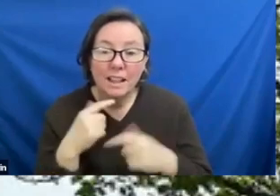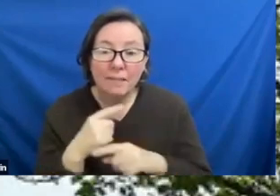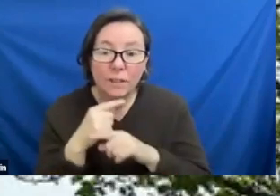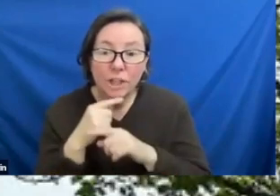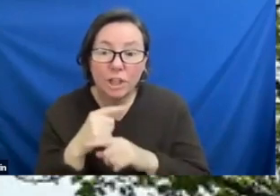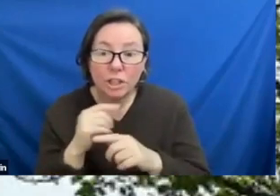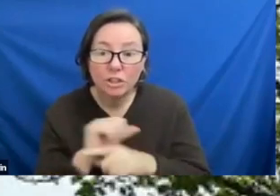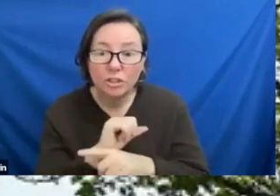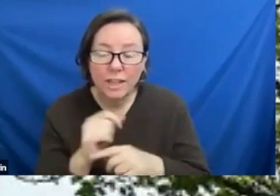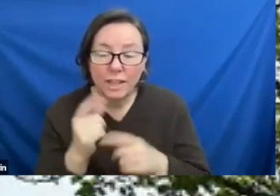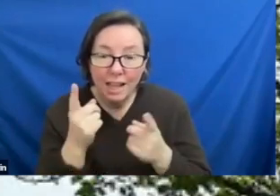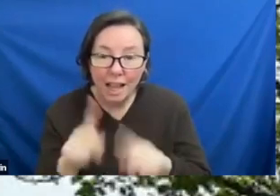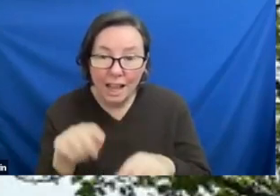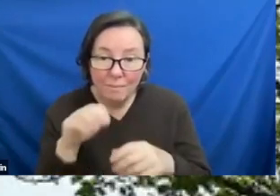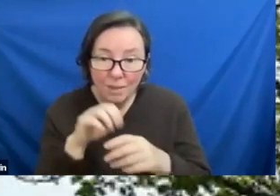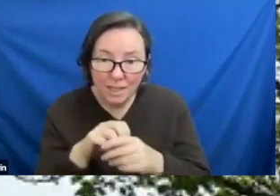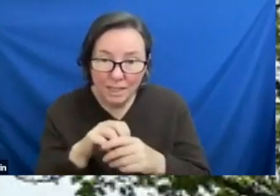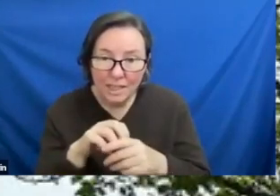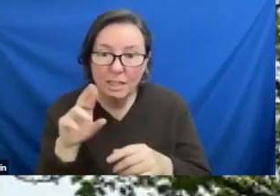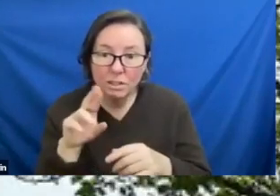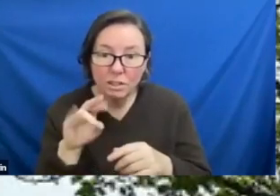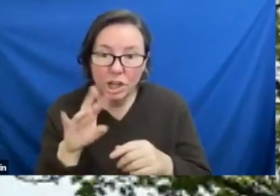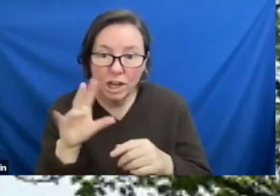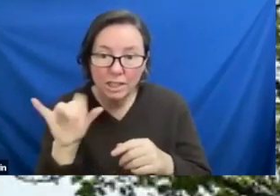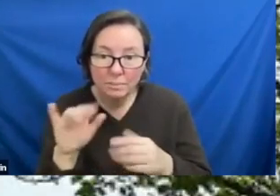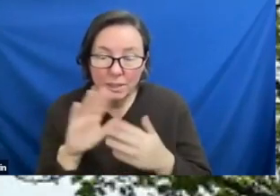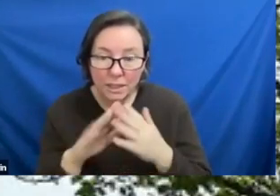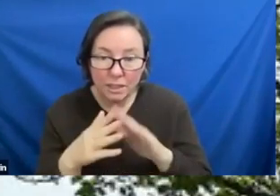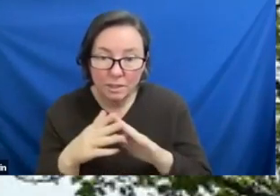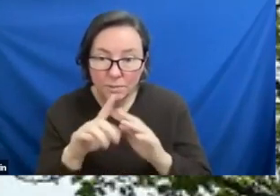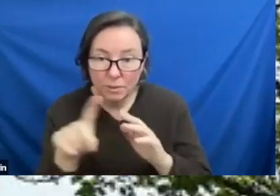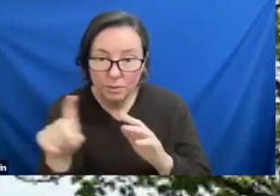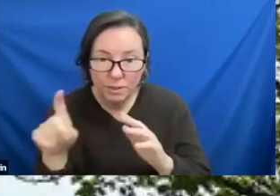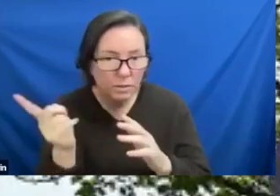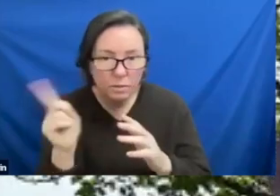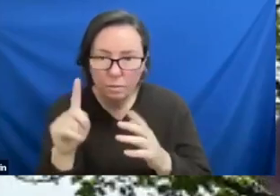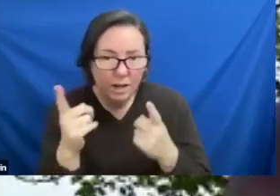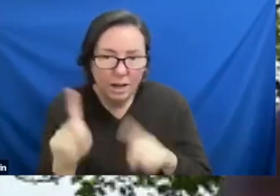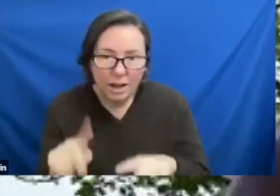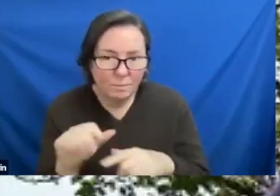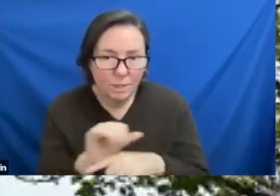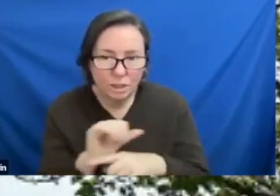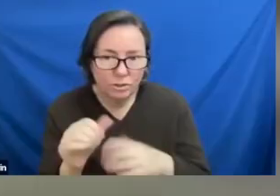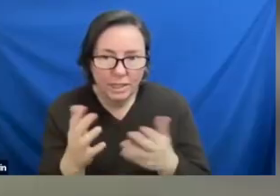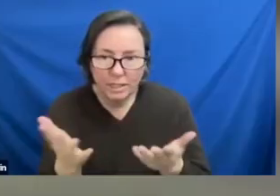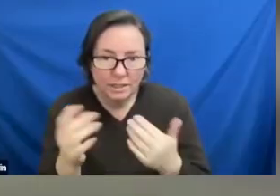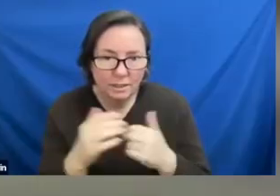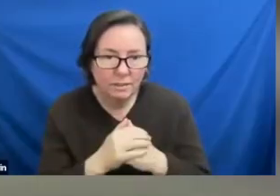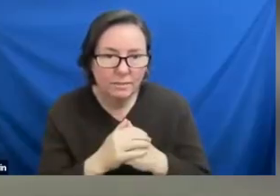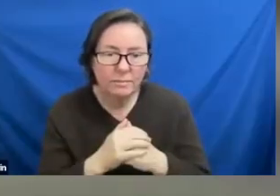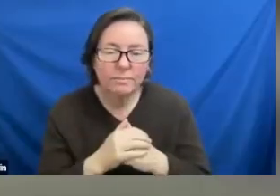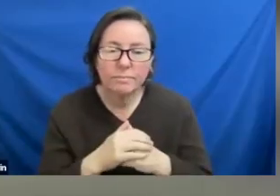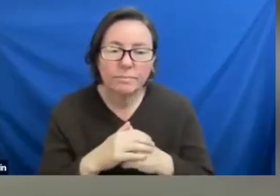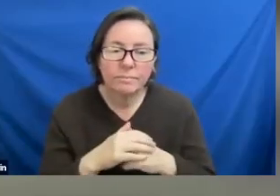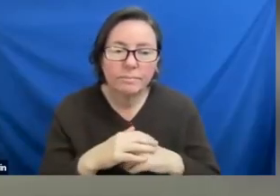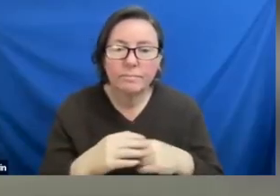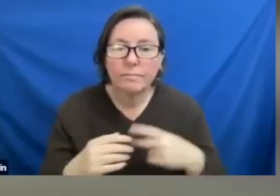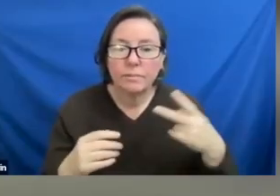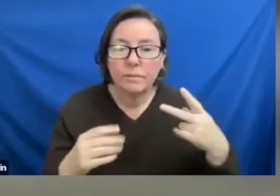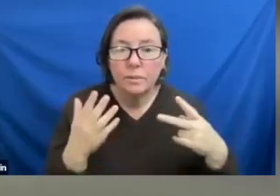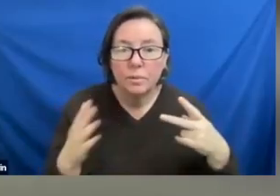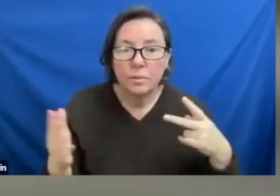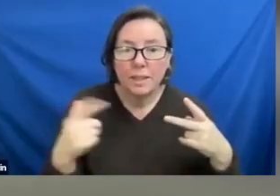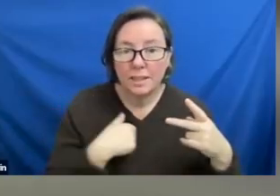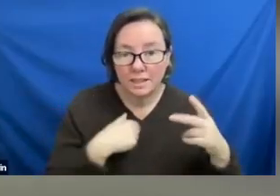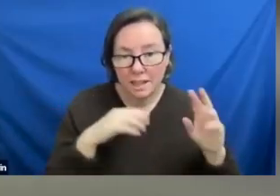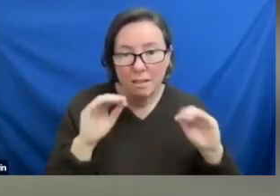the Roxbury community? Where will the trainings take place? Dan, 2 things. One, I'll put a